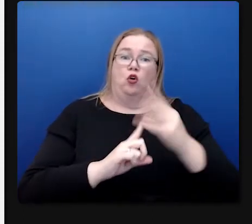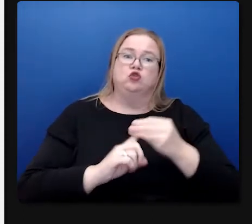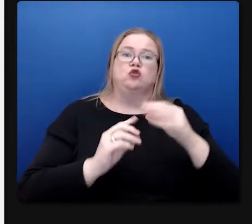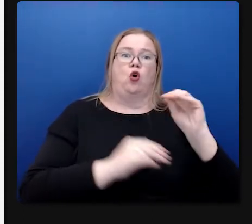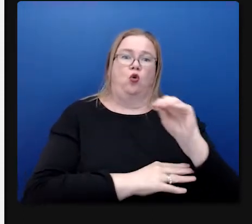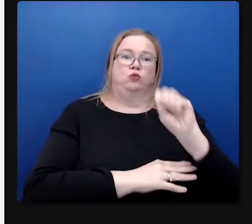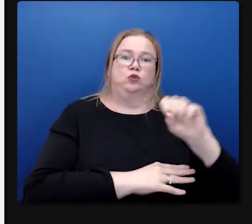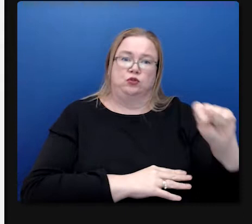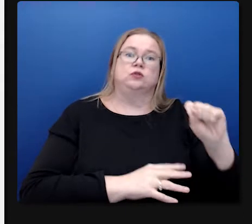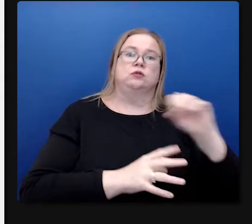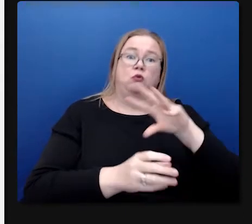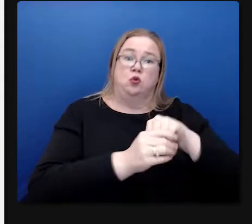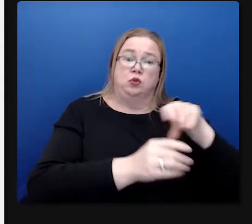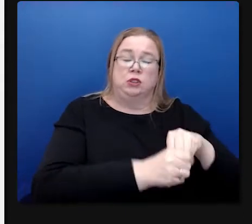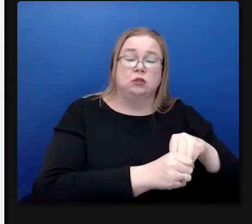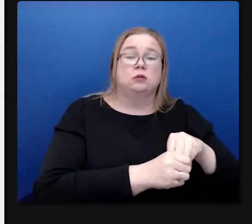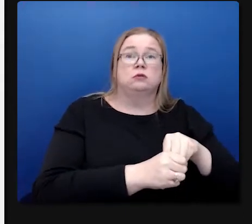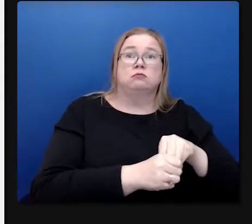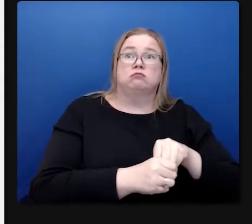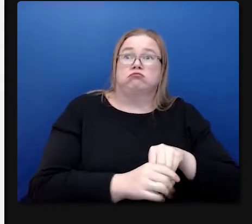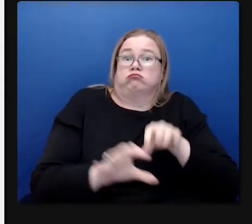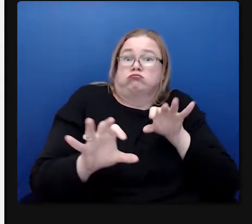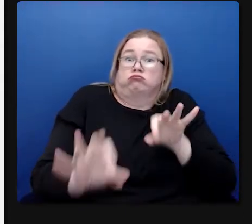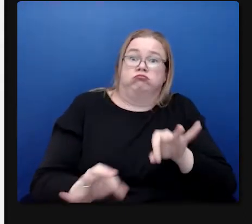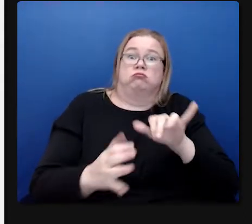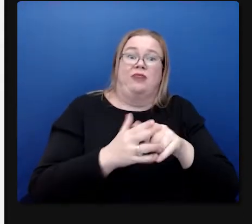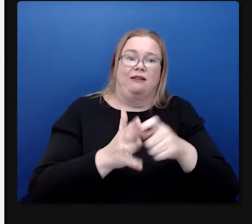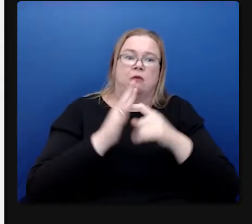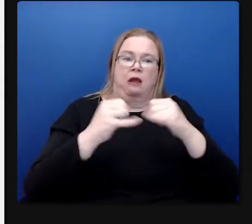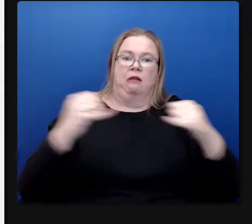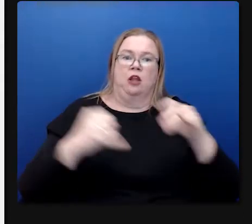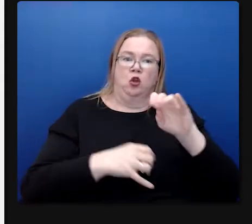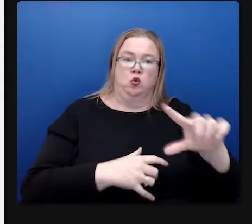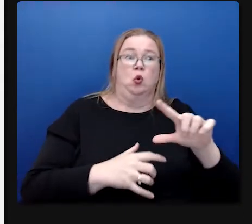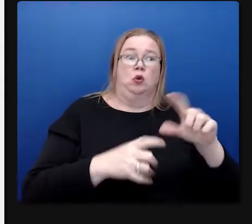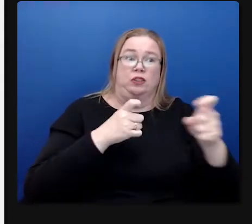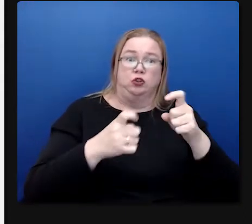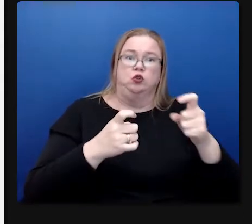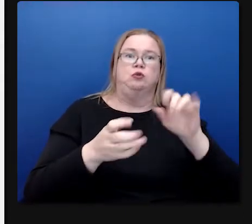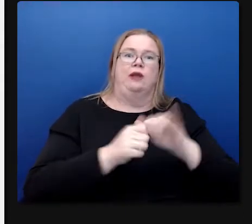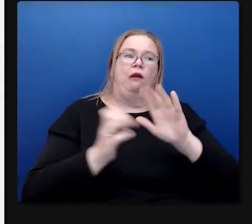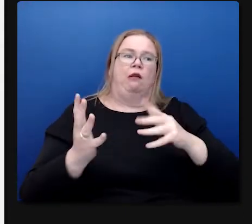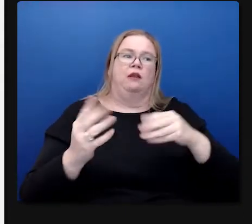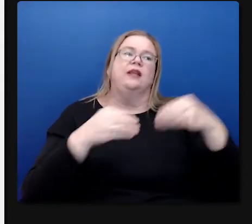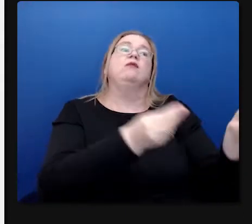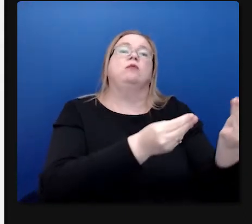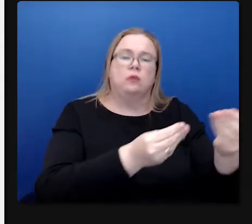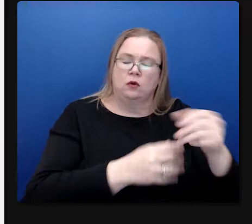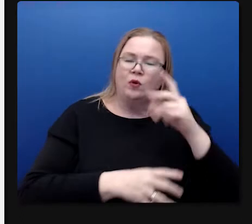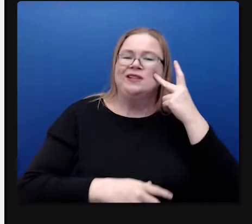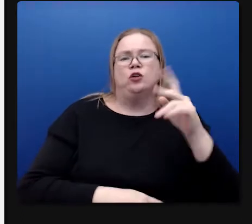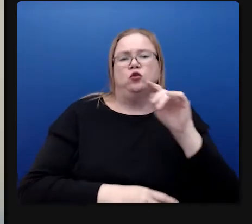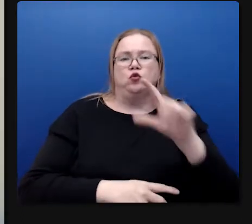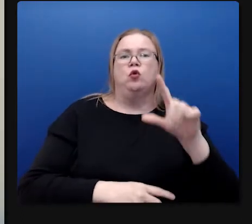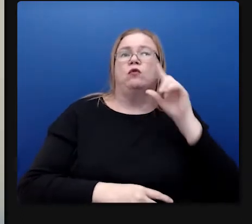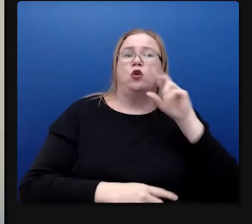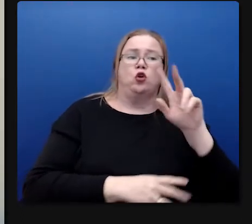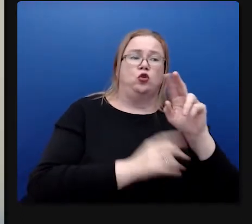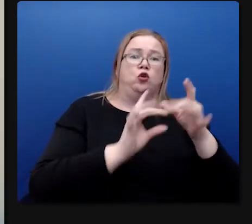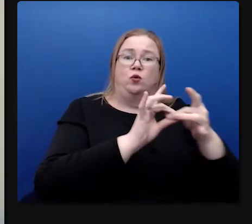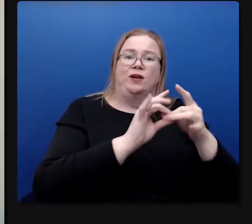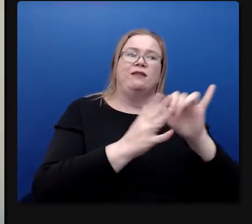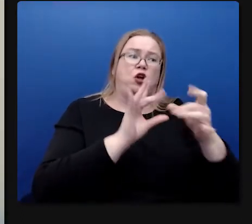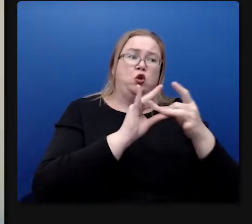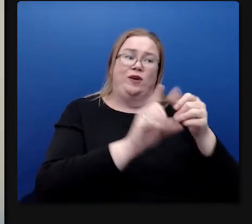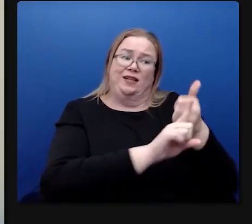cultures of open source contributions, that sort of command line tooling issue can be hand waved over. We're going to be looking at tooling for Unity,